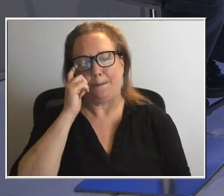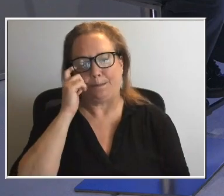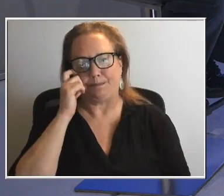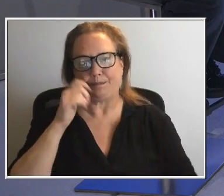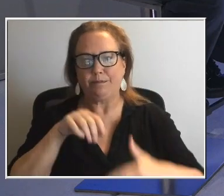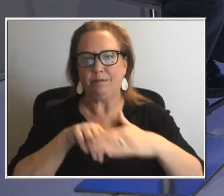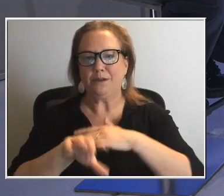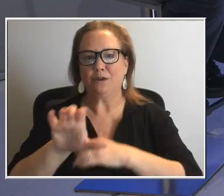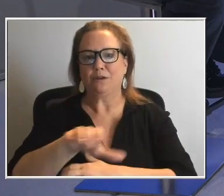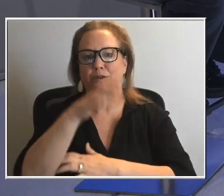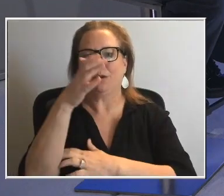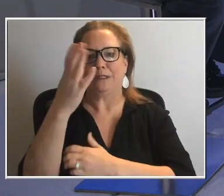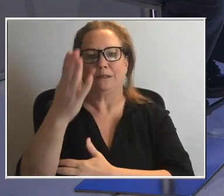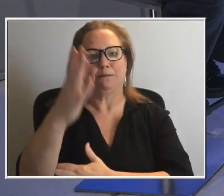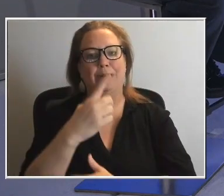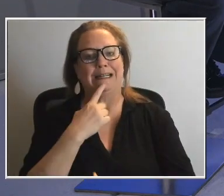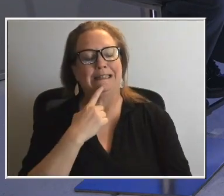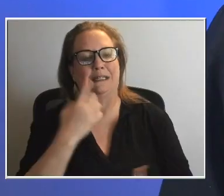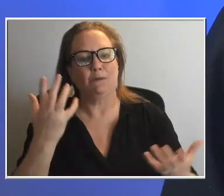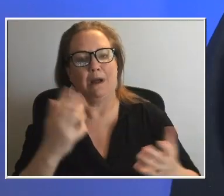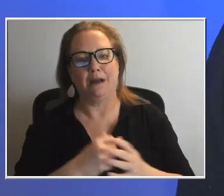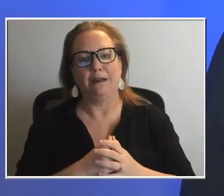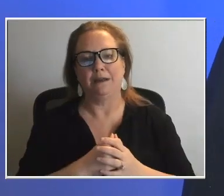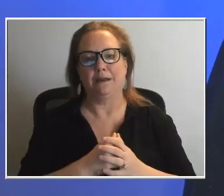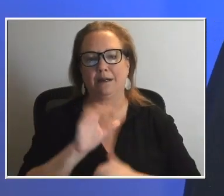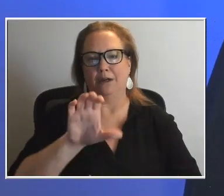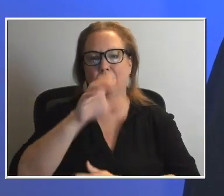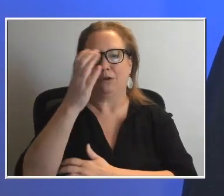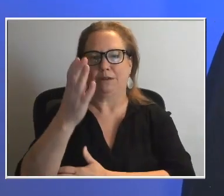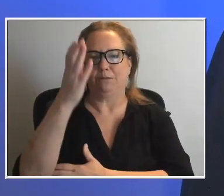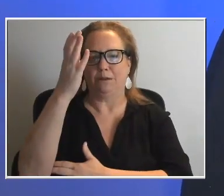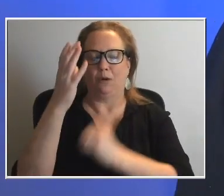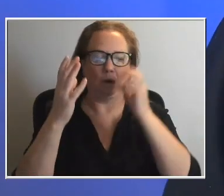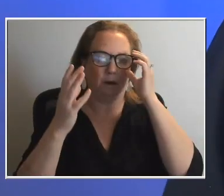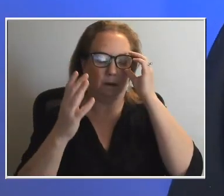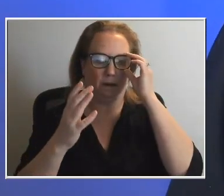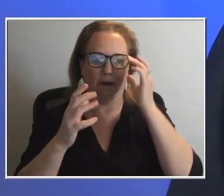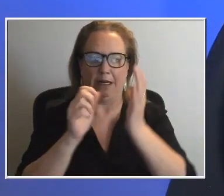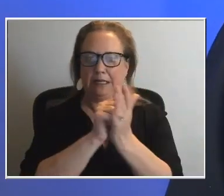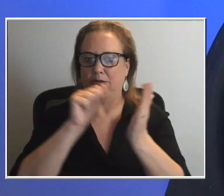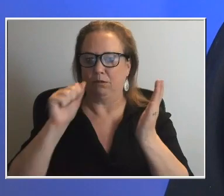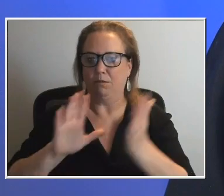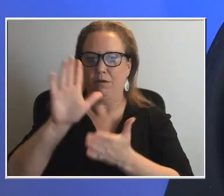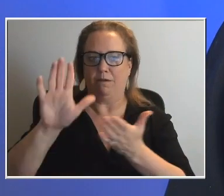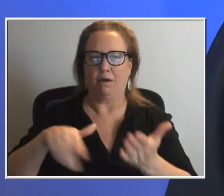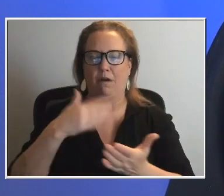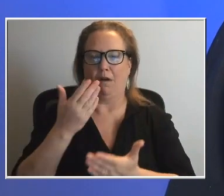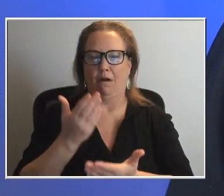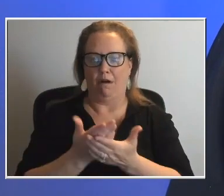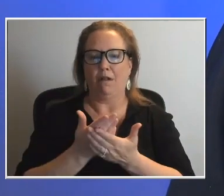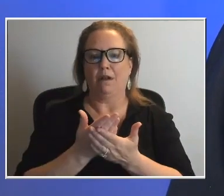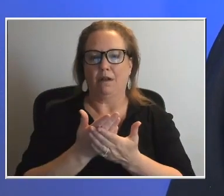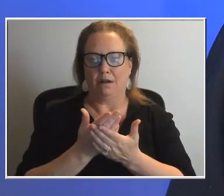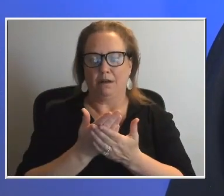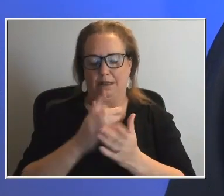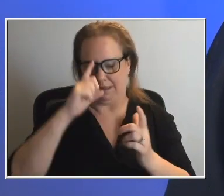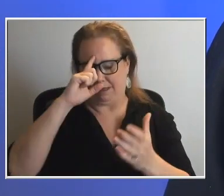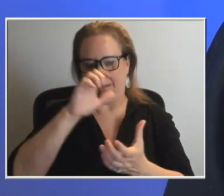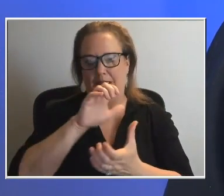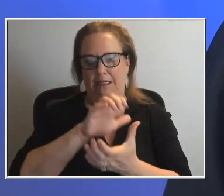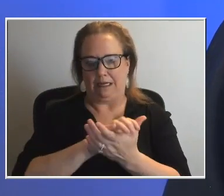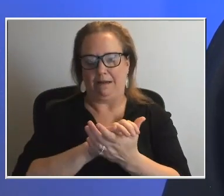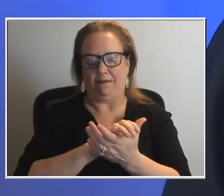morning and tells you what? That he's removed everything. They believe they got to the margins